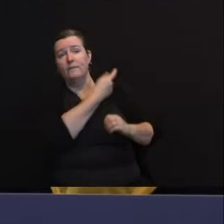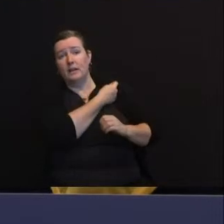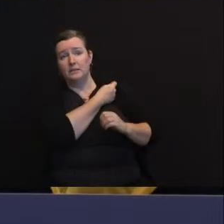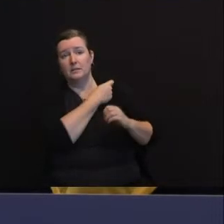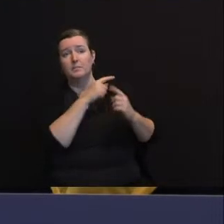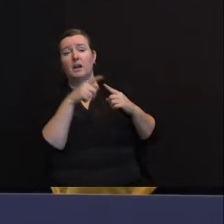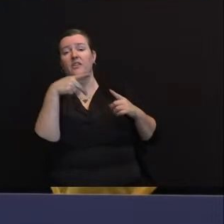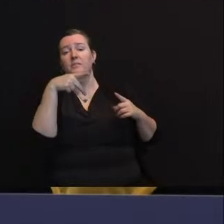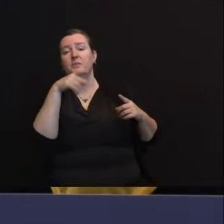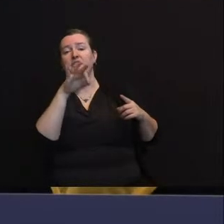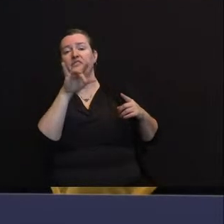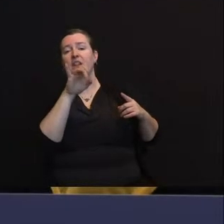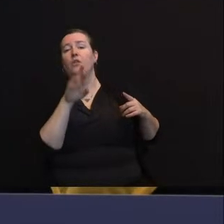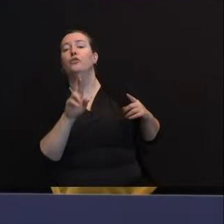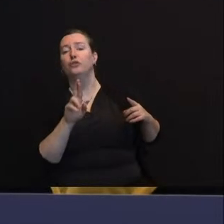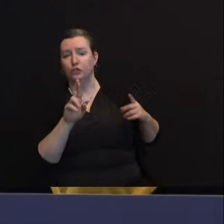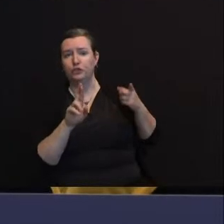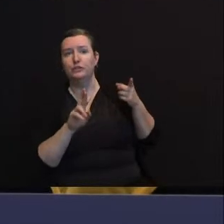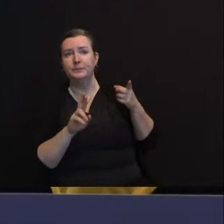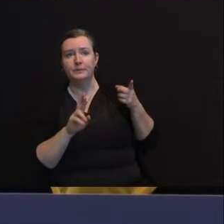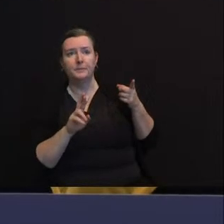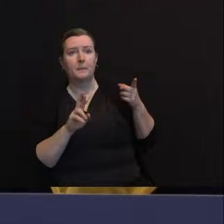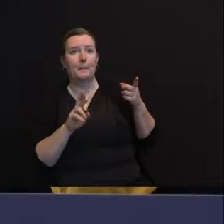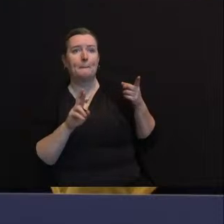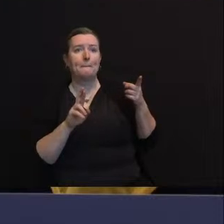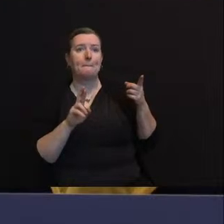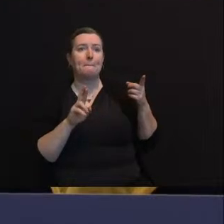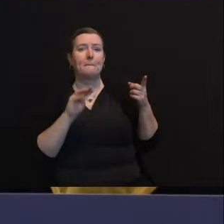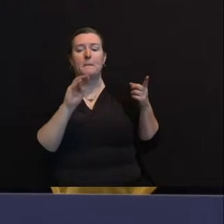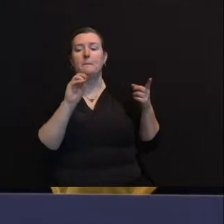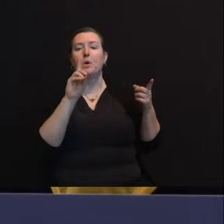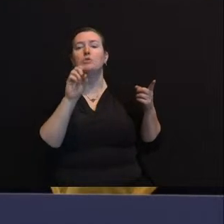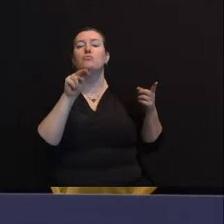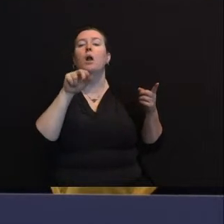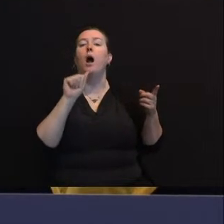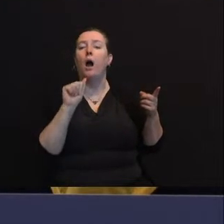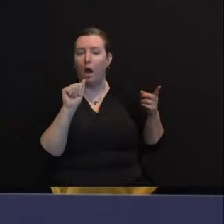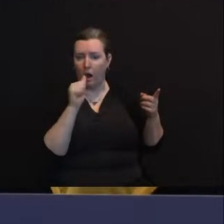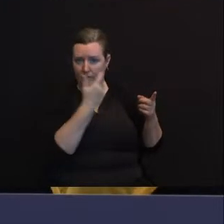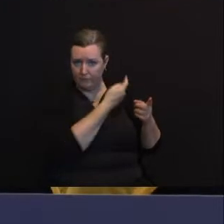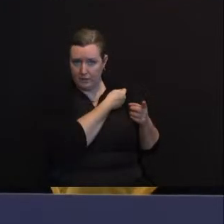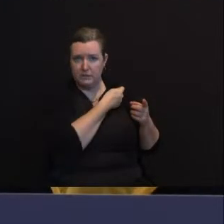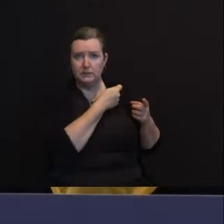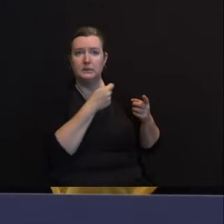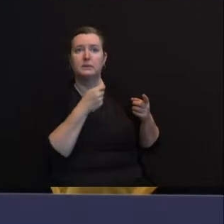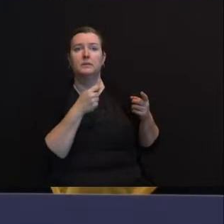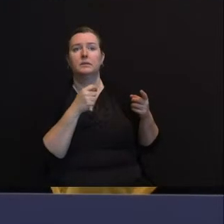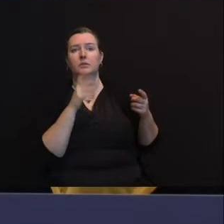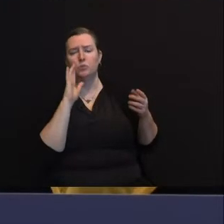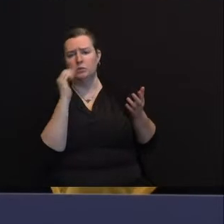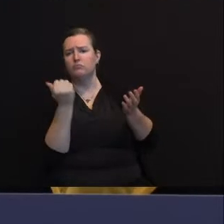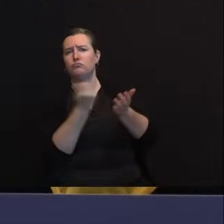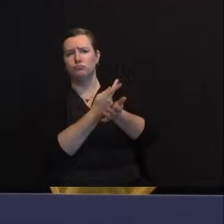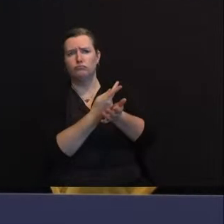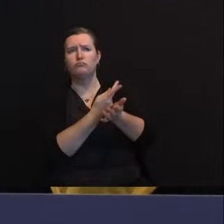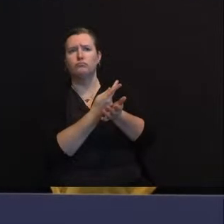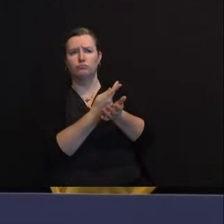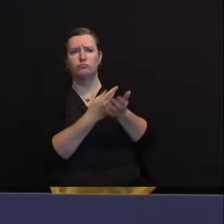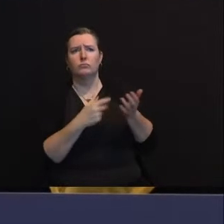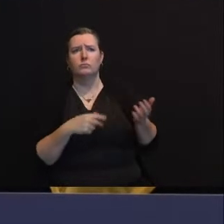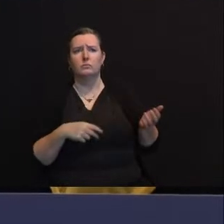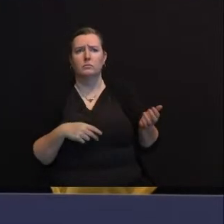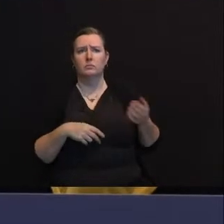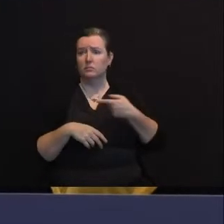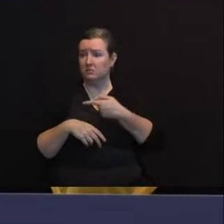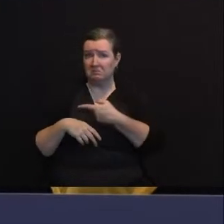expect, I believe, that Moderna will get the same approval and they'll start to come online. So I don't think there's any, unless you know of some. We don't have the exact